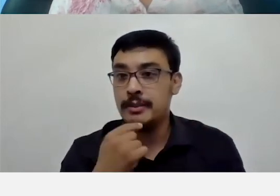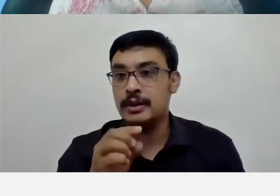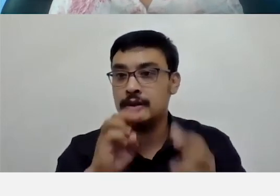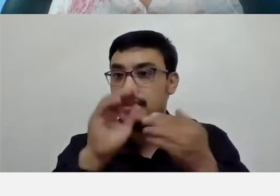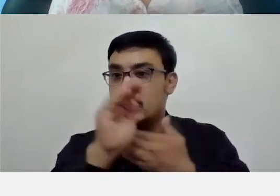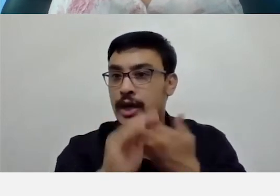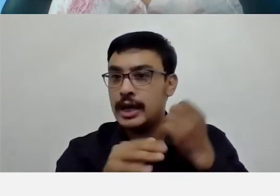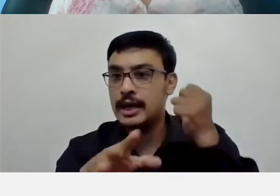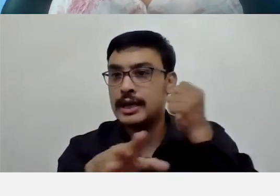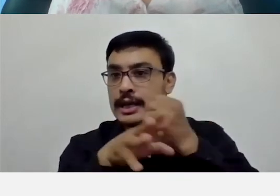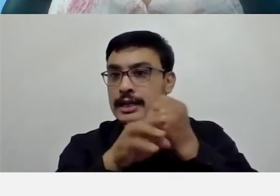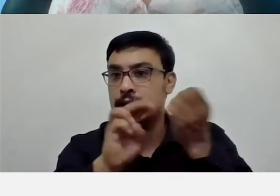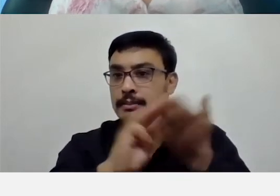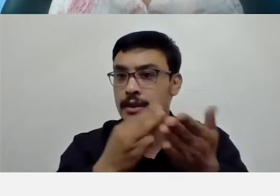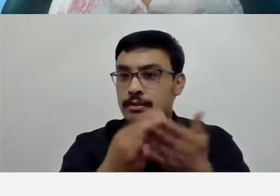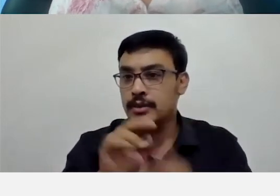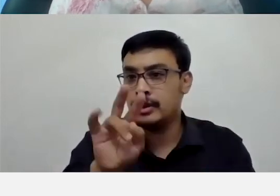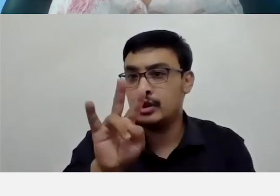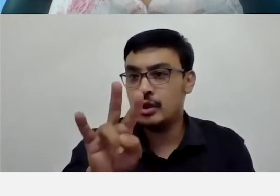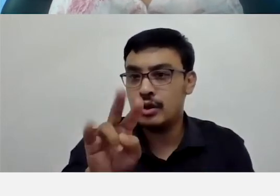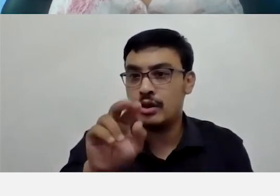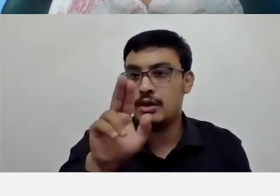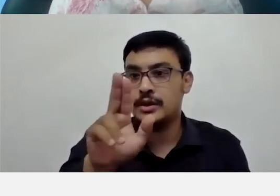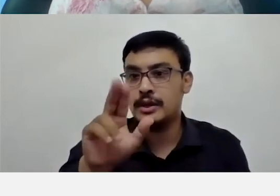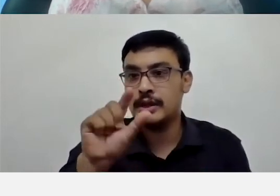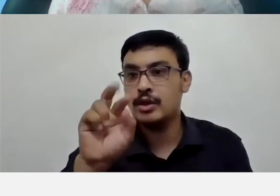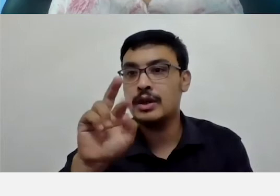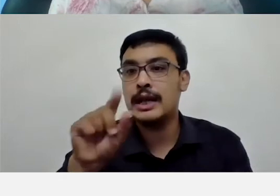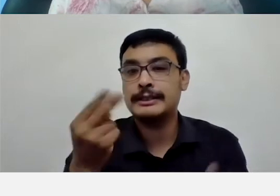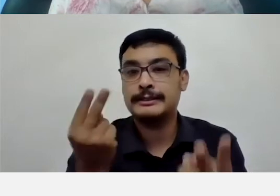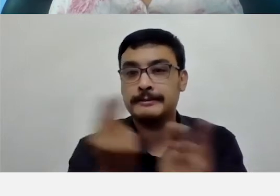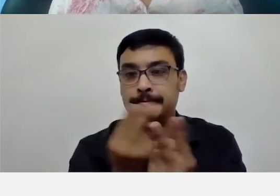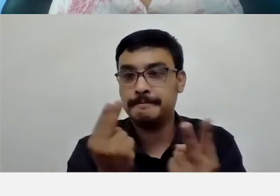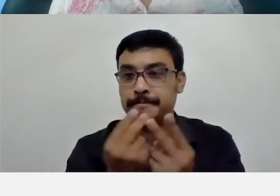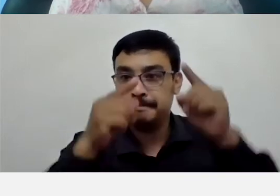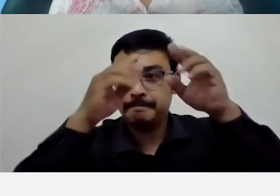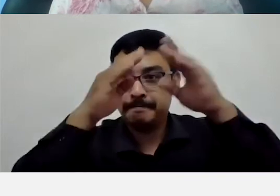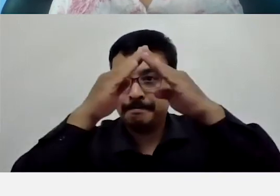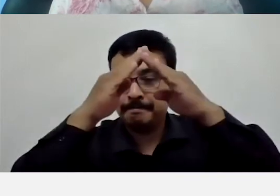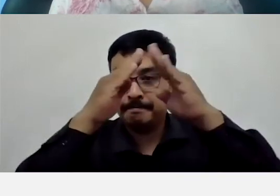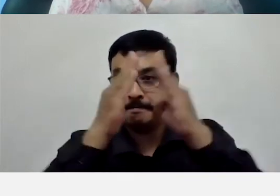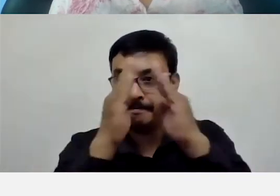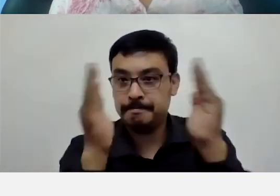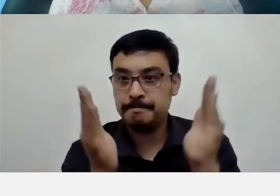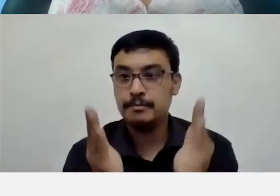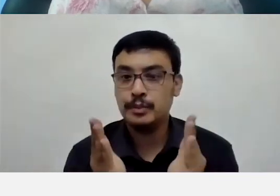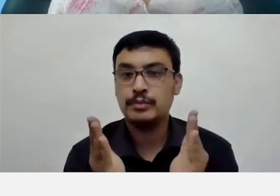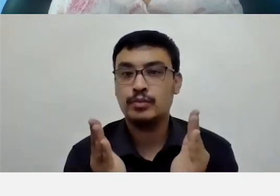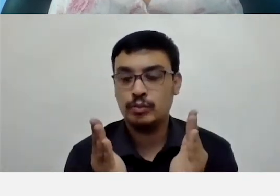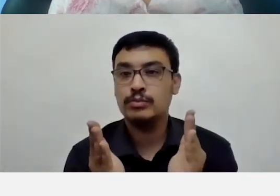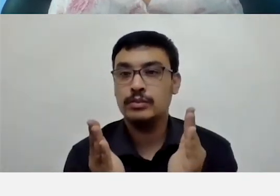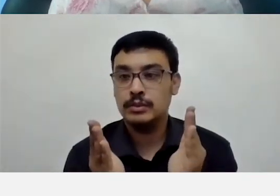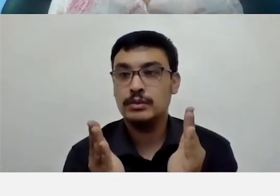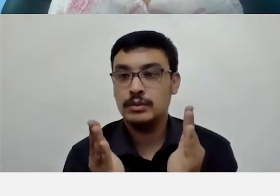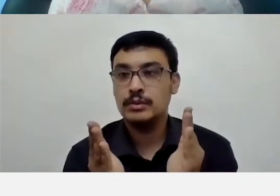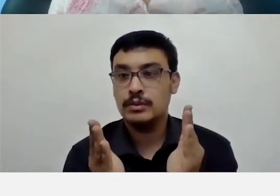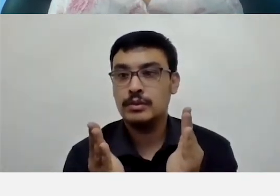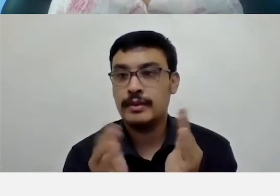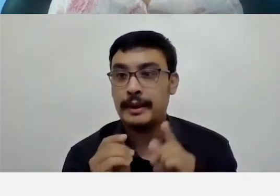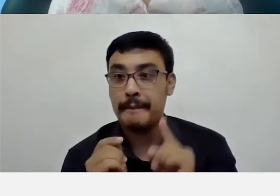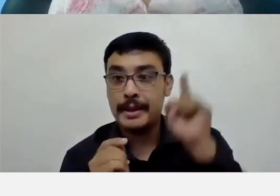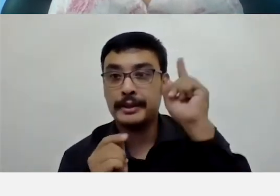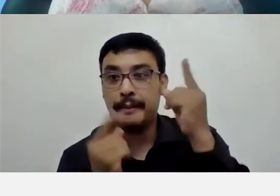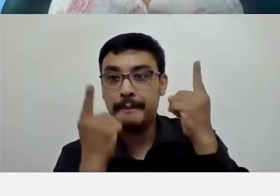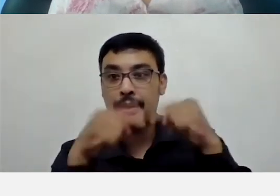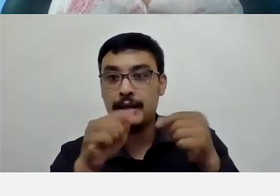a Sikhara. The base is broad, and the tip of the above part is like